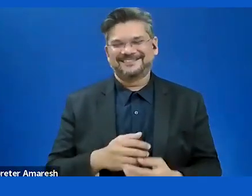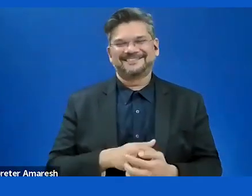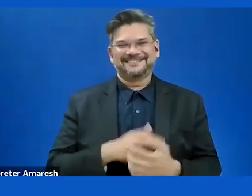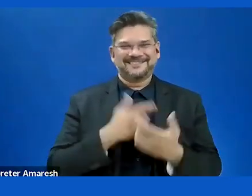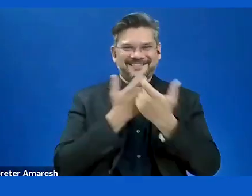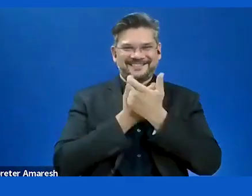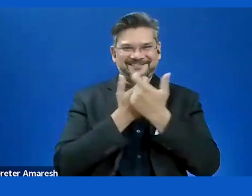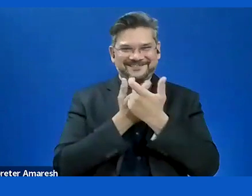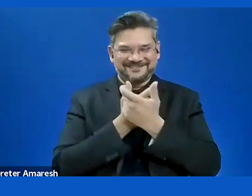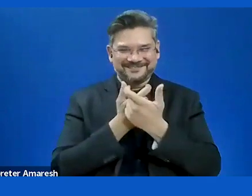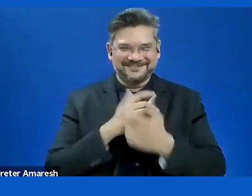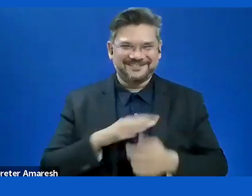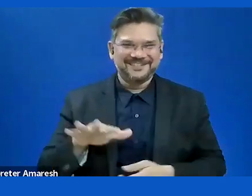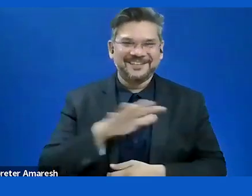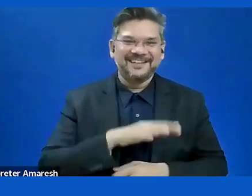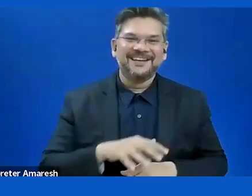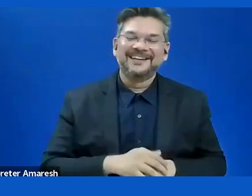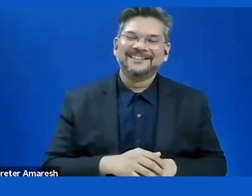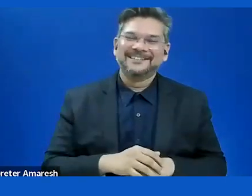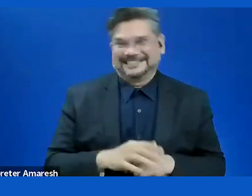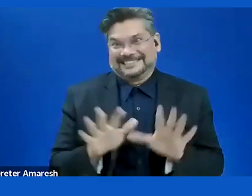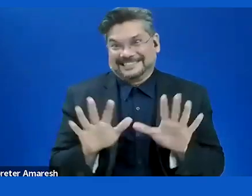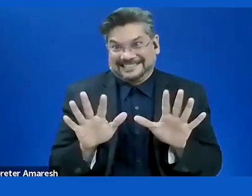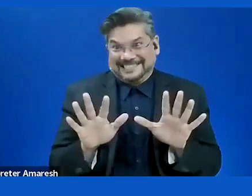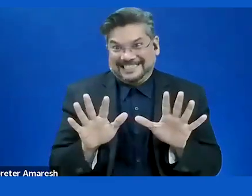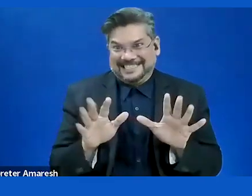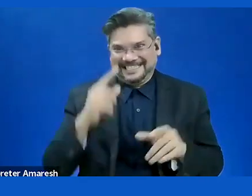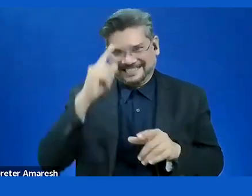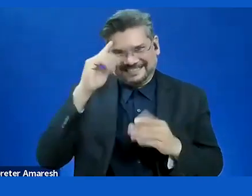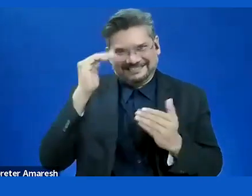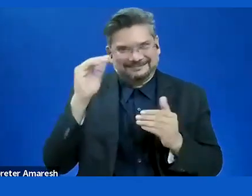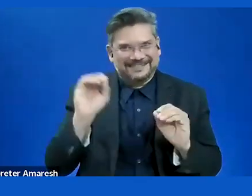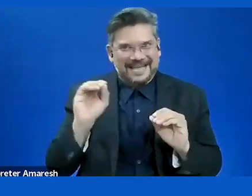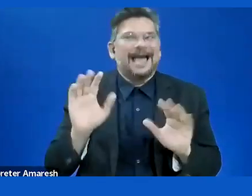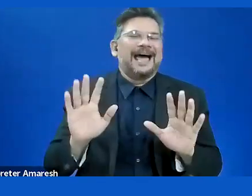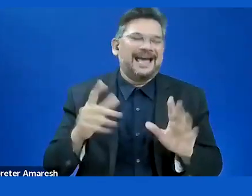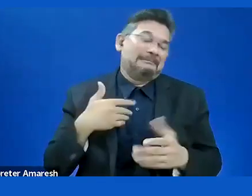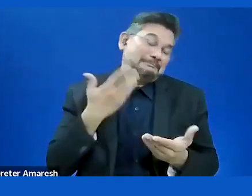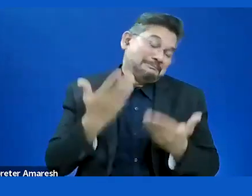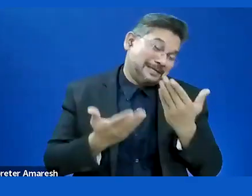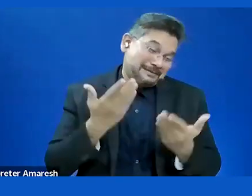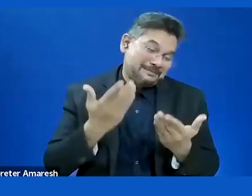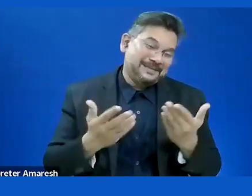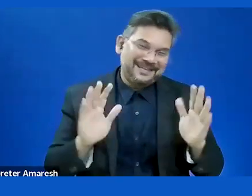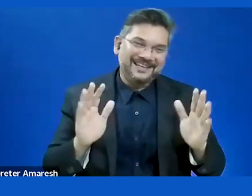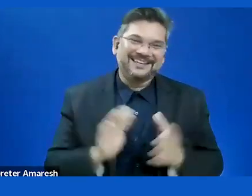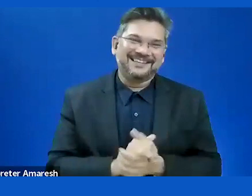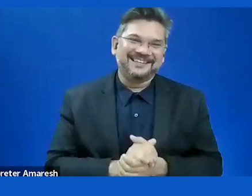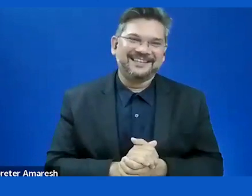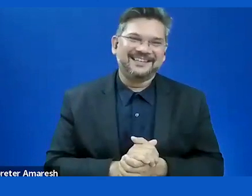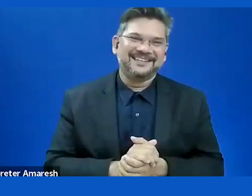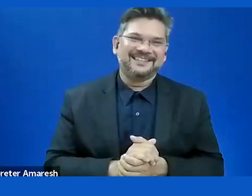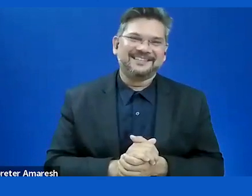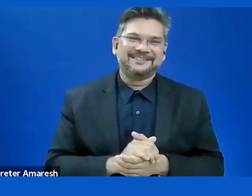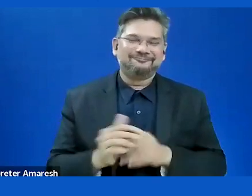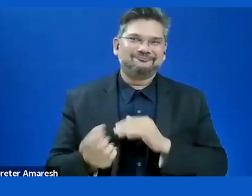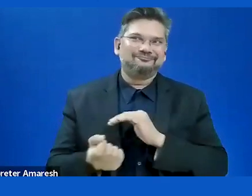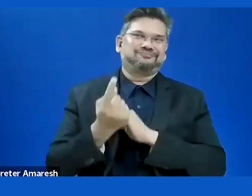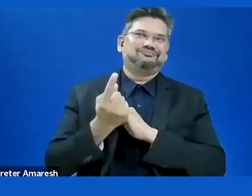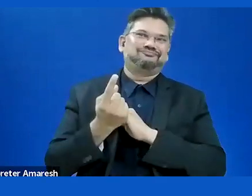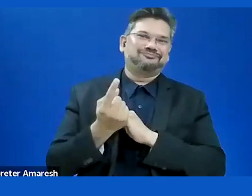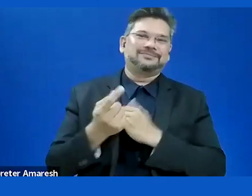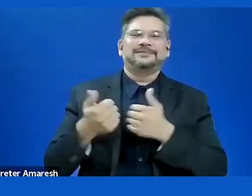that was unexpected. No, it was expected, I guess. Should have been. Yes. No, absolutely not.